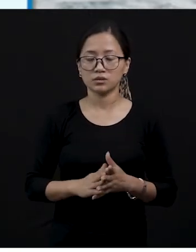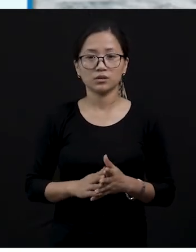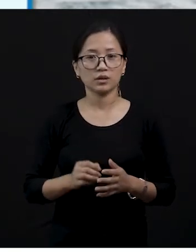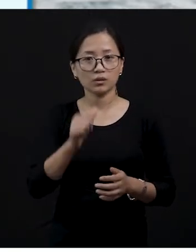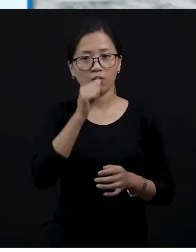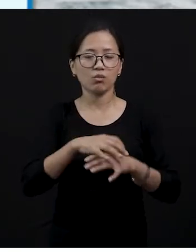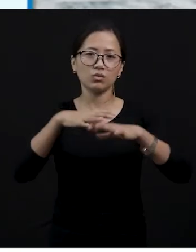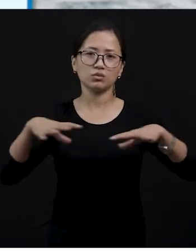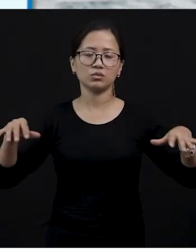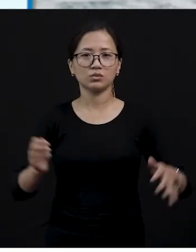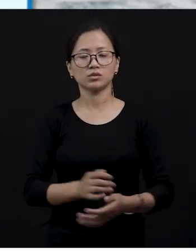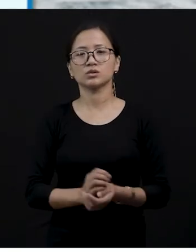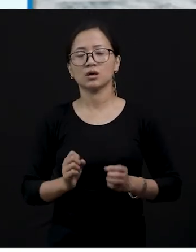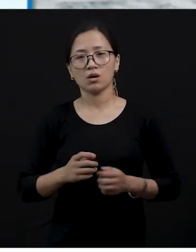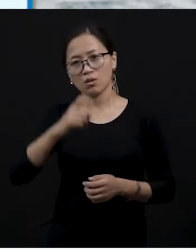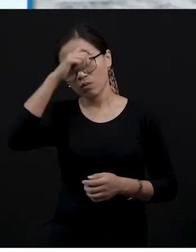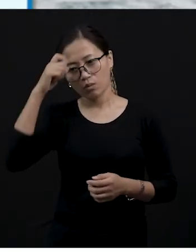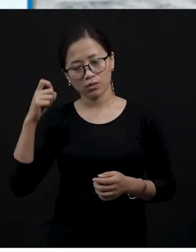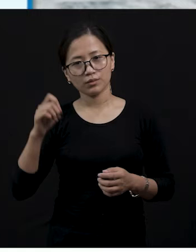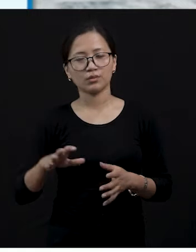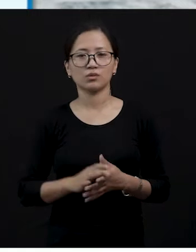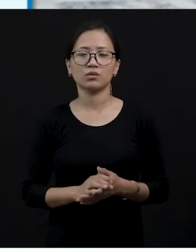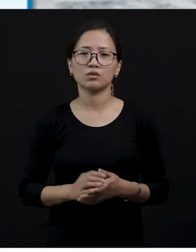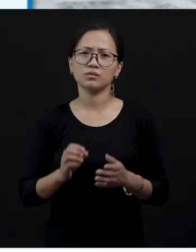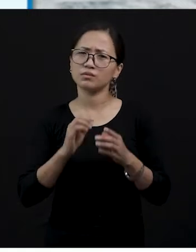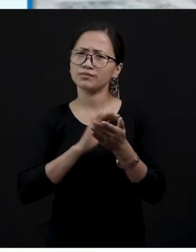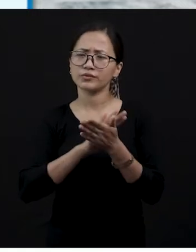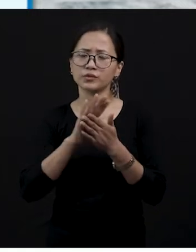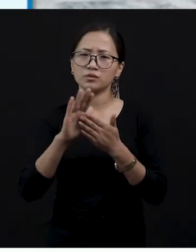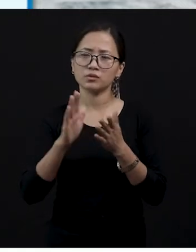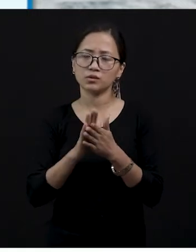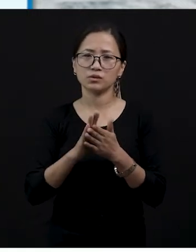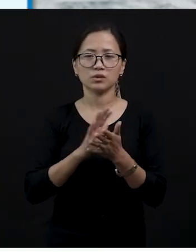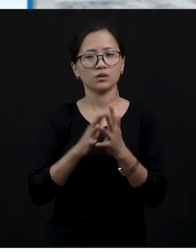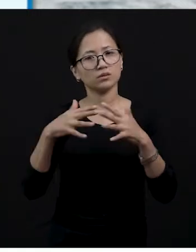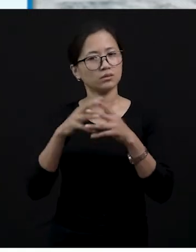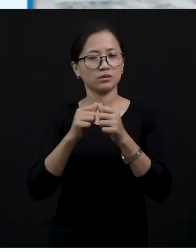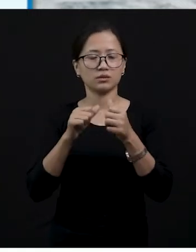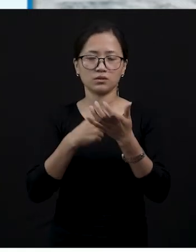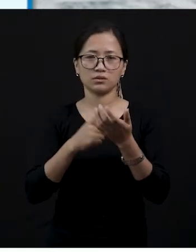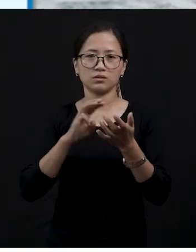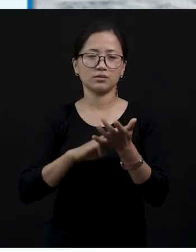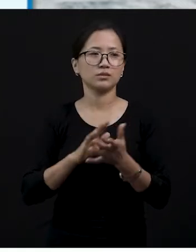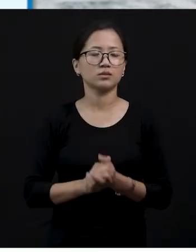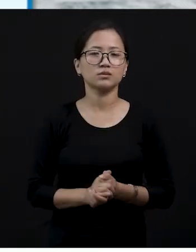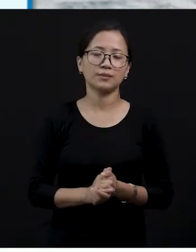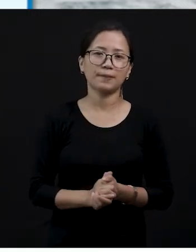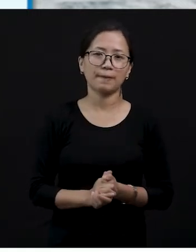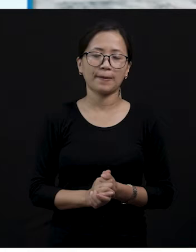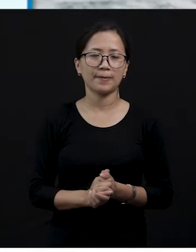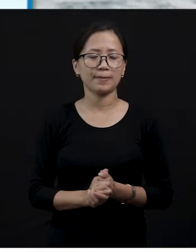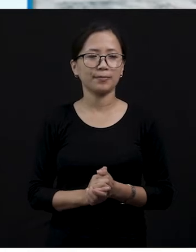warm. Sunlight makes the ocean water heat up and it evaporates. The ocean water